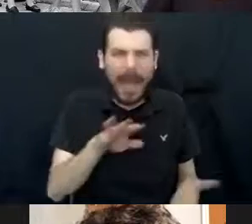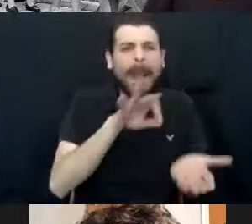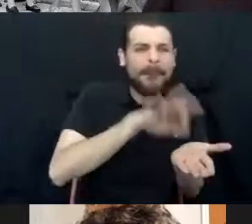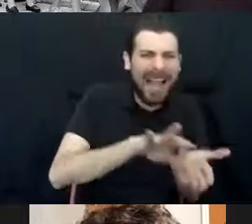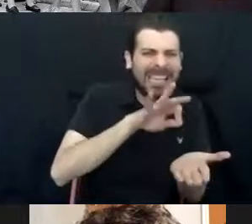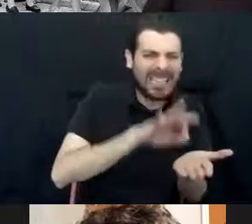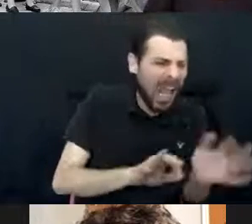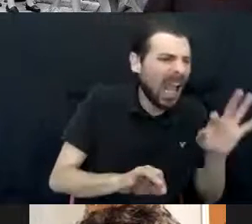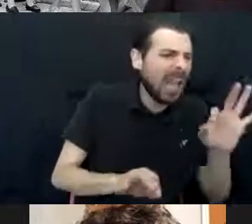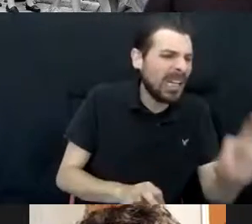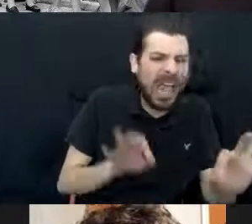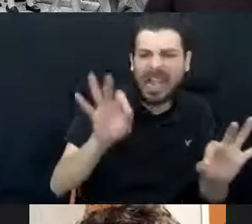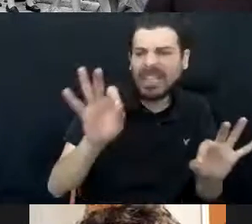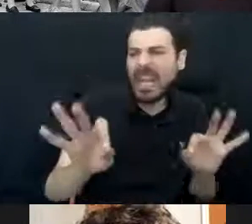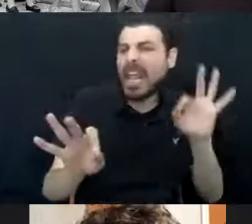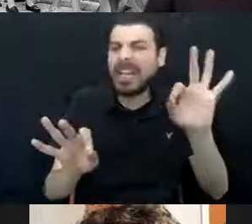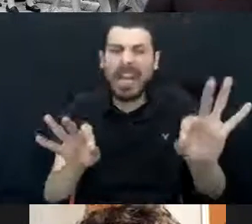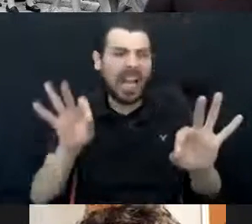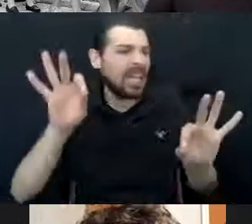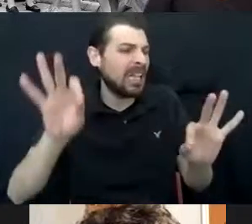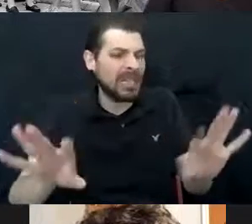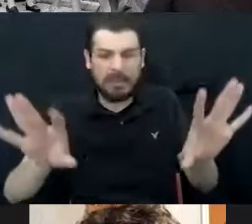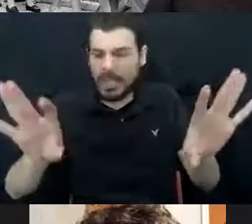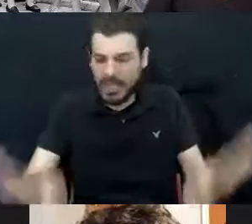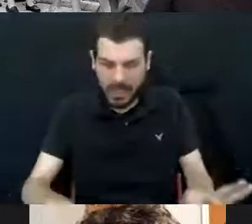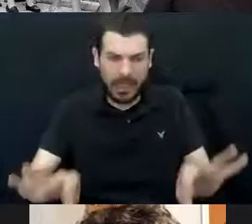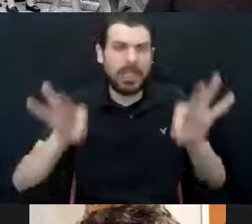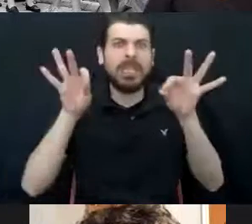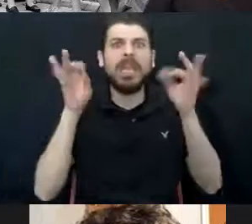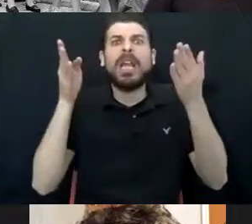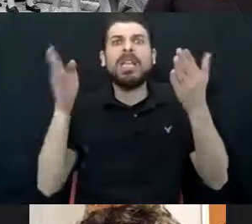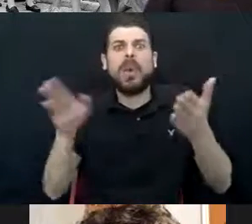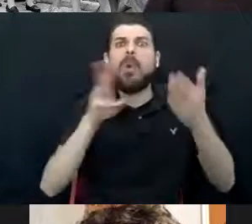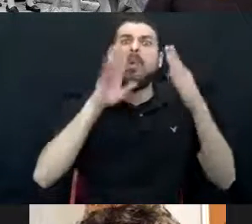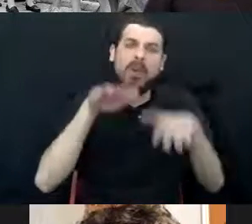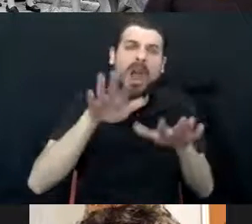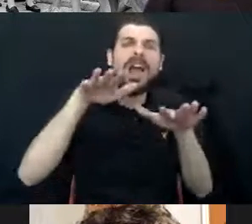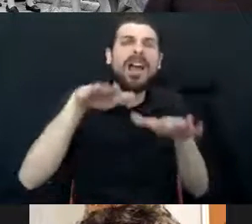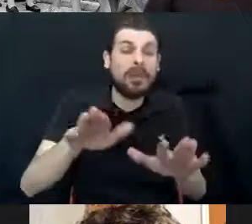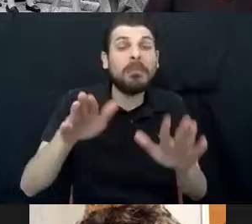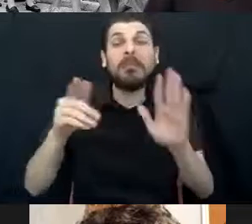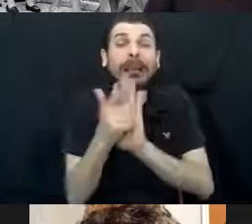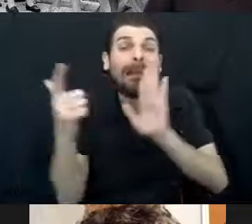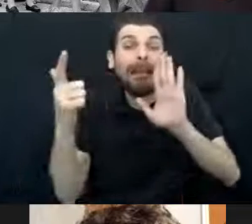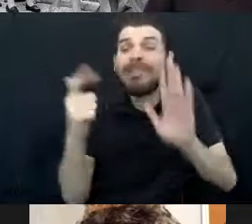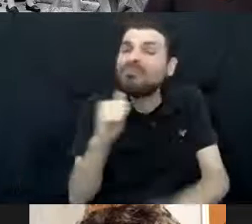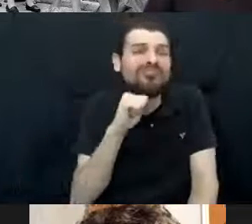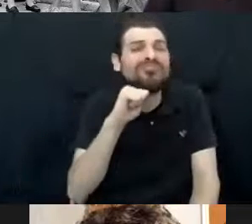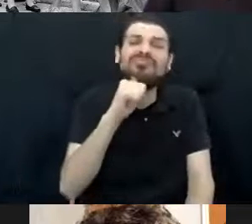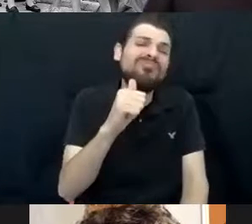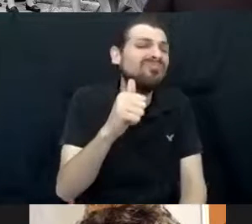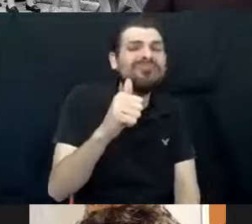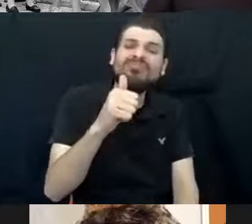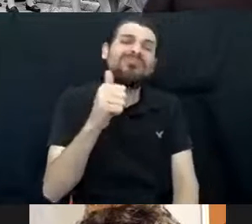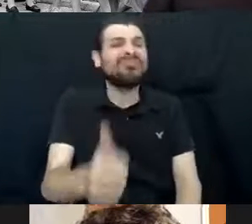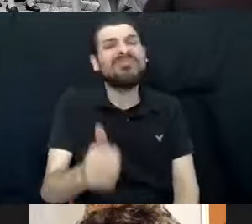nine by nine. In Mississippi, this ain't no crime. They're gonna